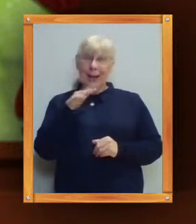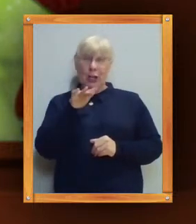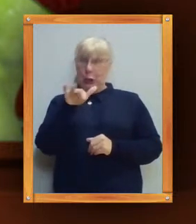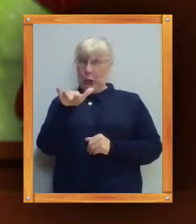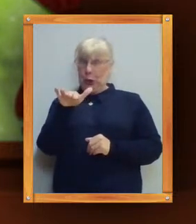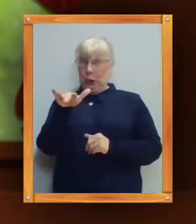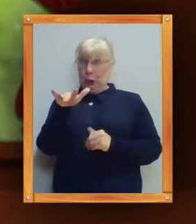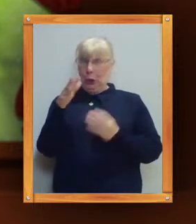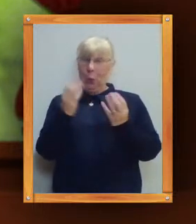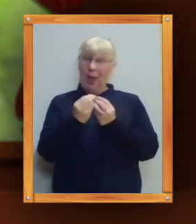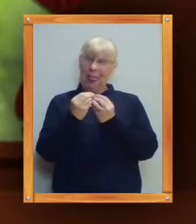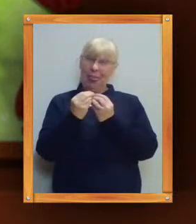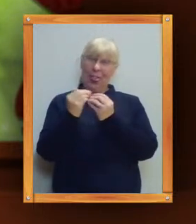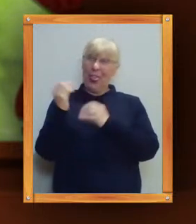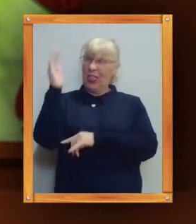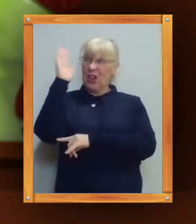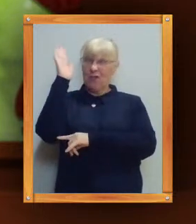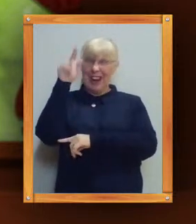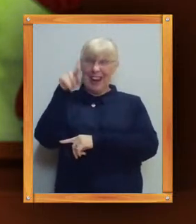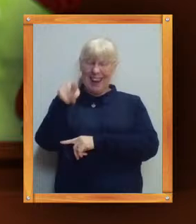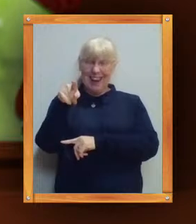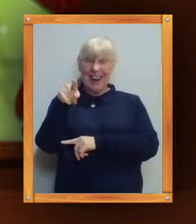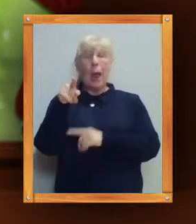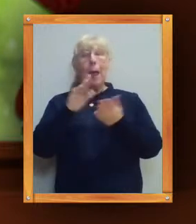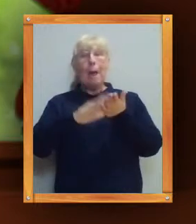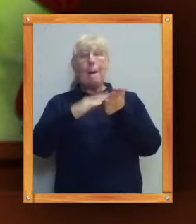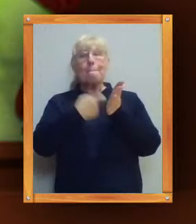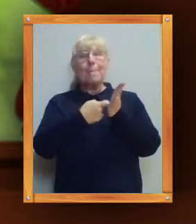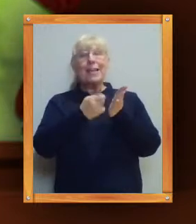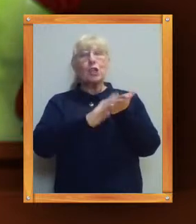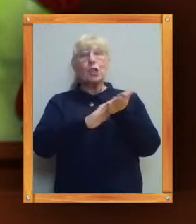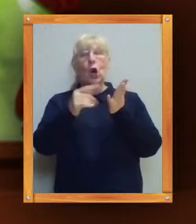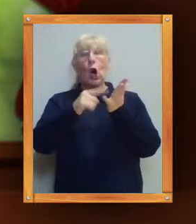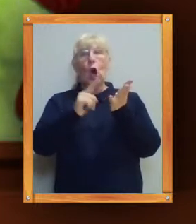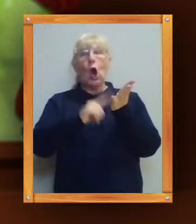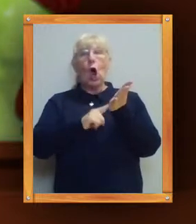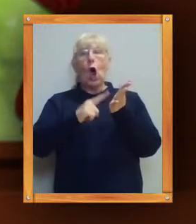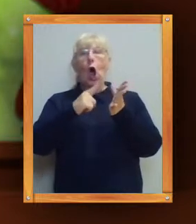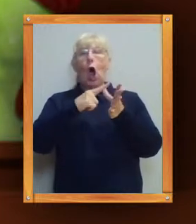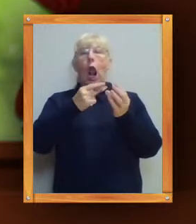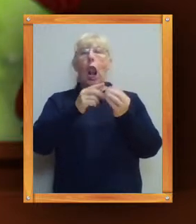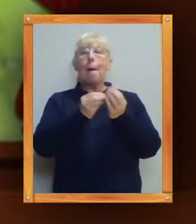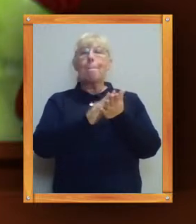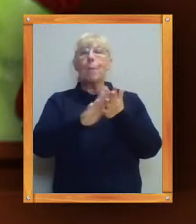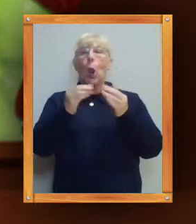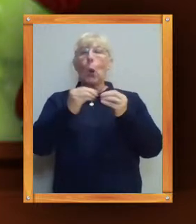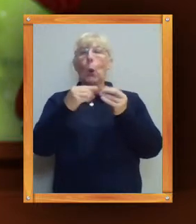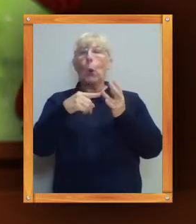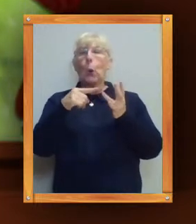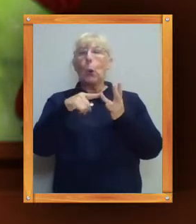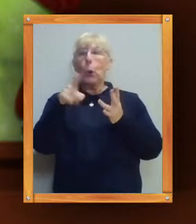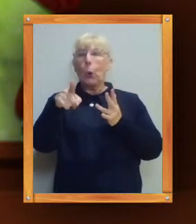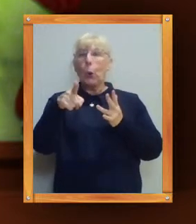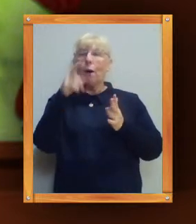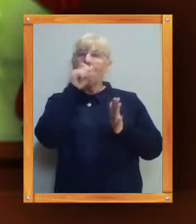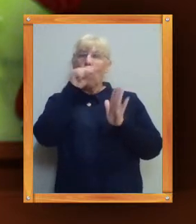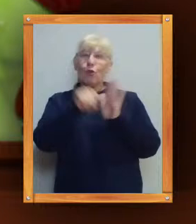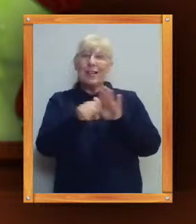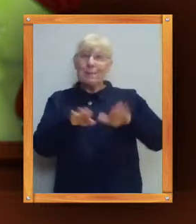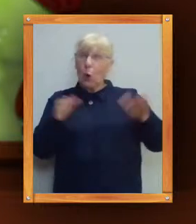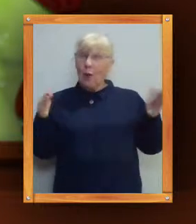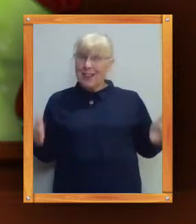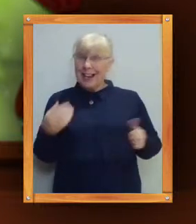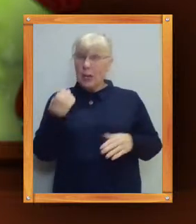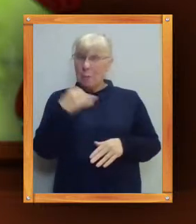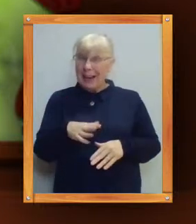do a brilliant live performance for us. He went down a treat. Of course, we can't bring him to you directly in